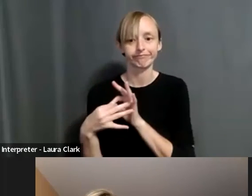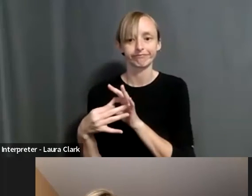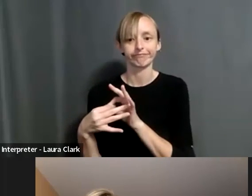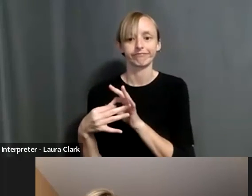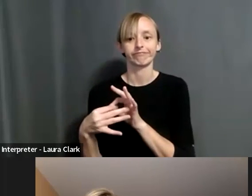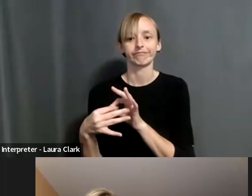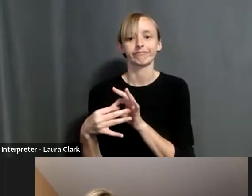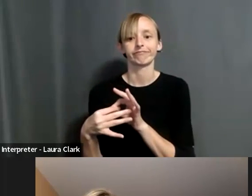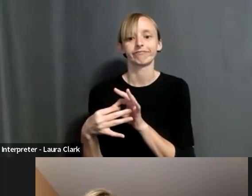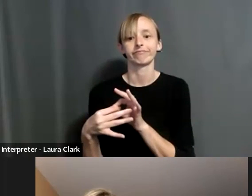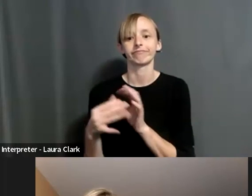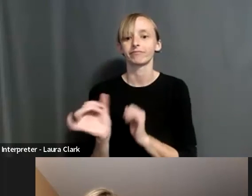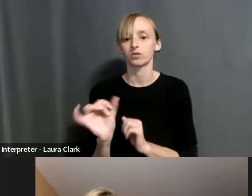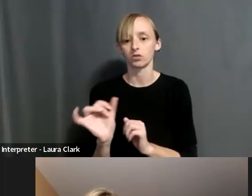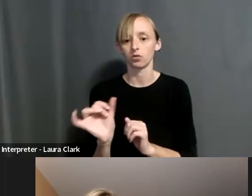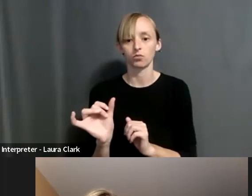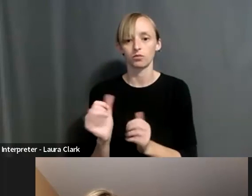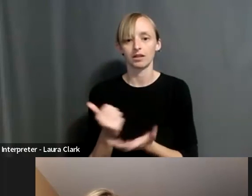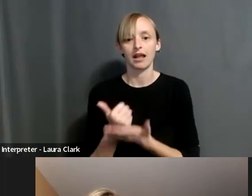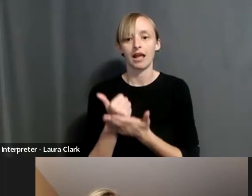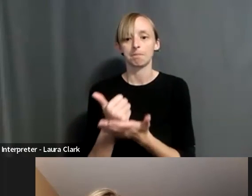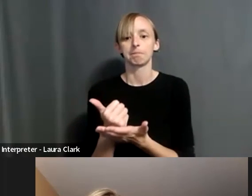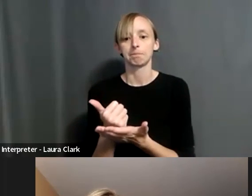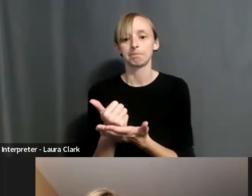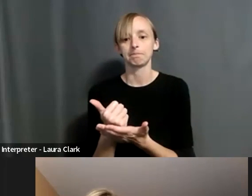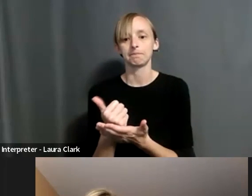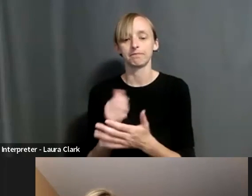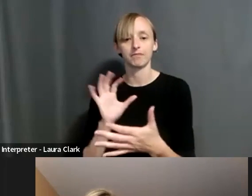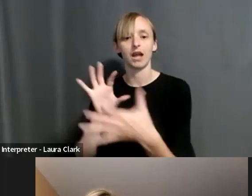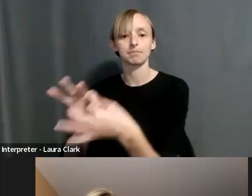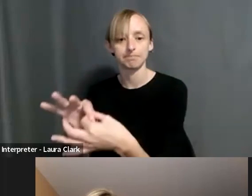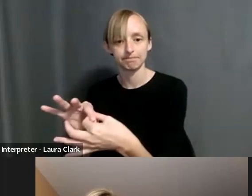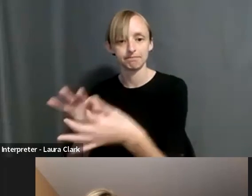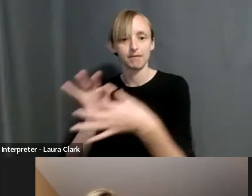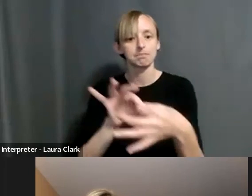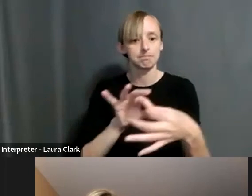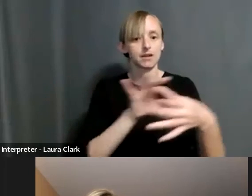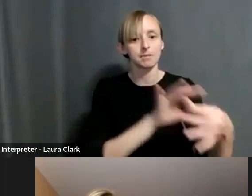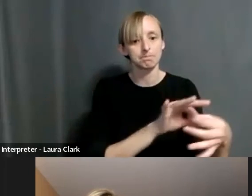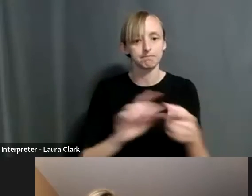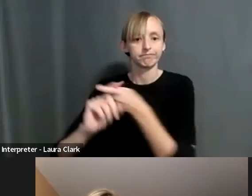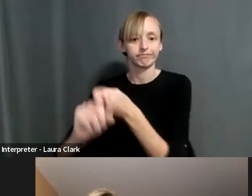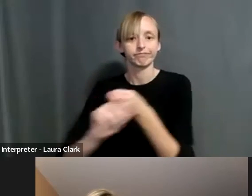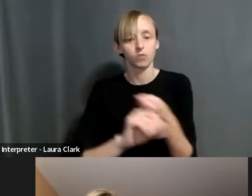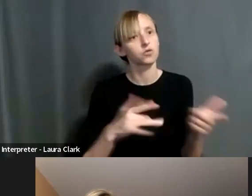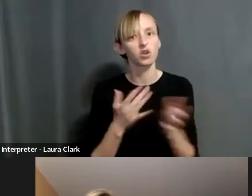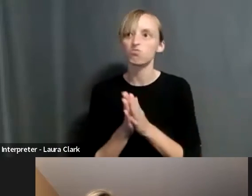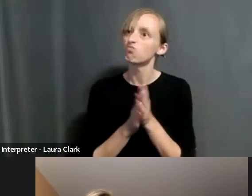help in terms of building that those relationships, and also a passion for sport